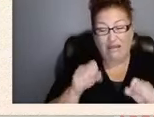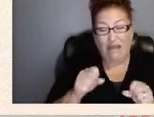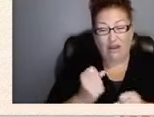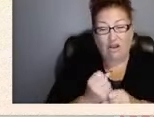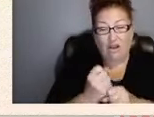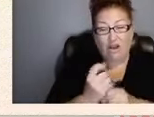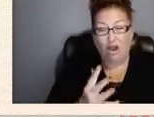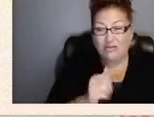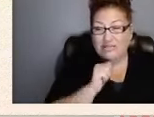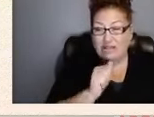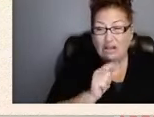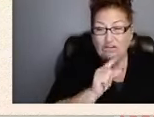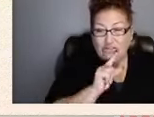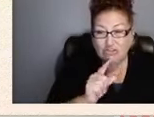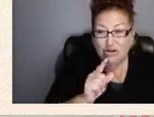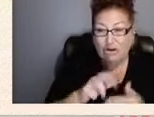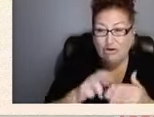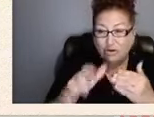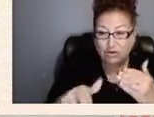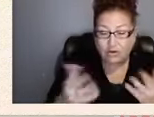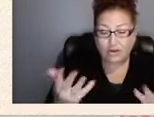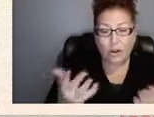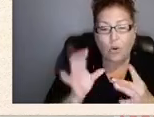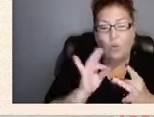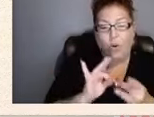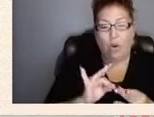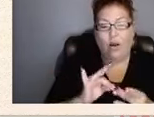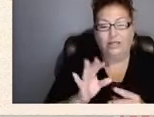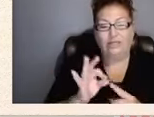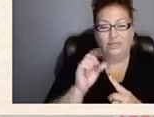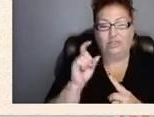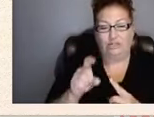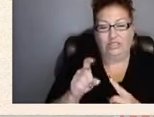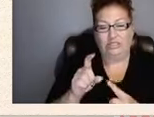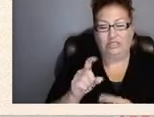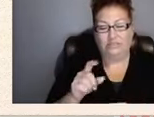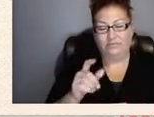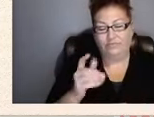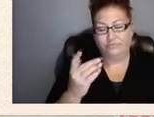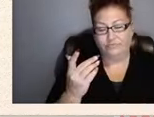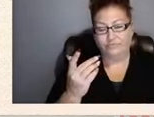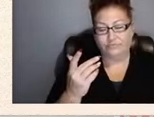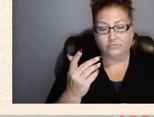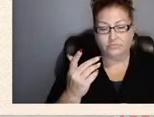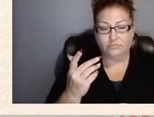outcomes regarding a special needs, a person with special needs